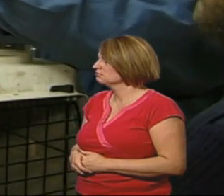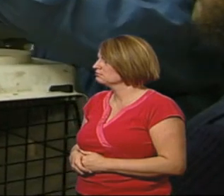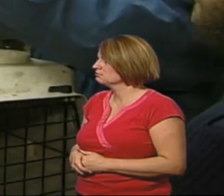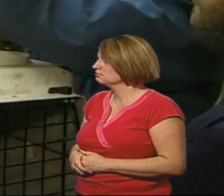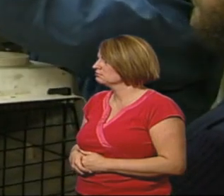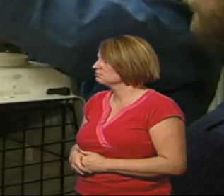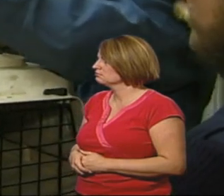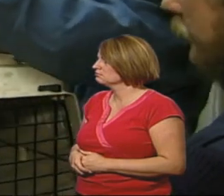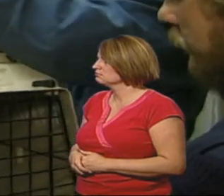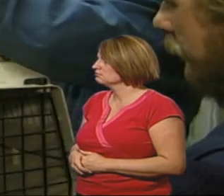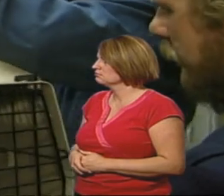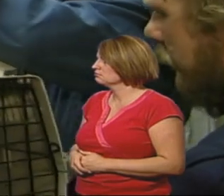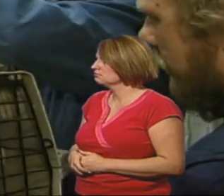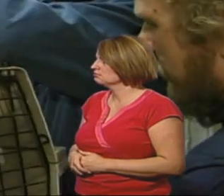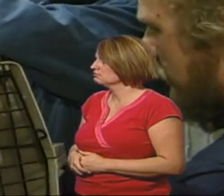Go to...